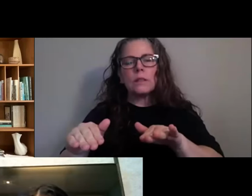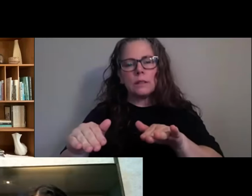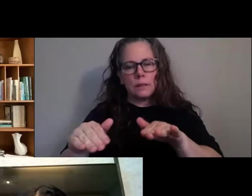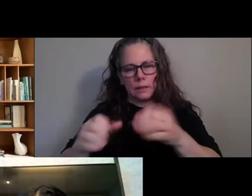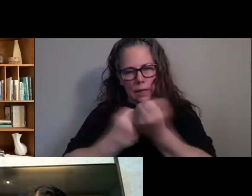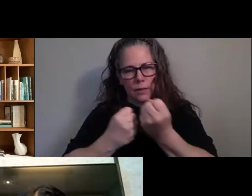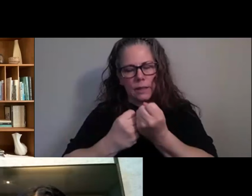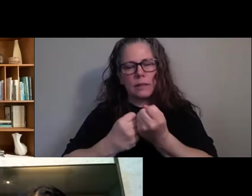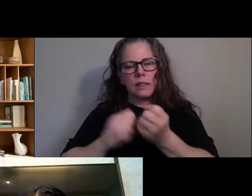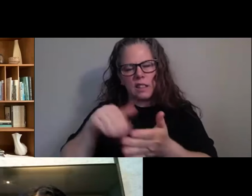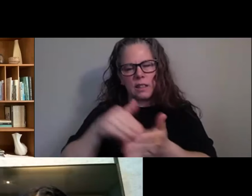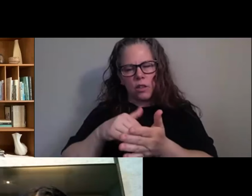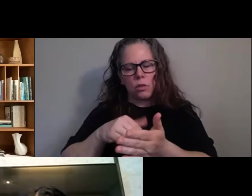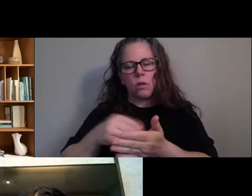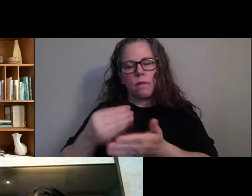I'll put that in the chat.